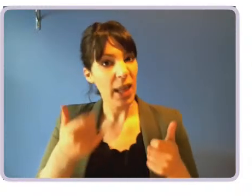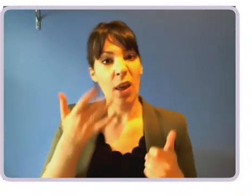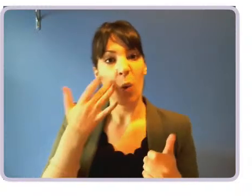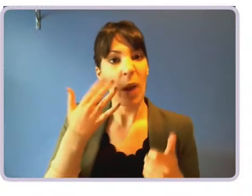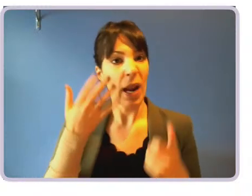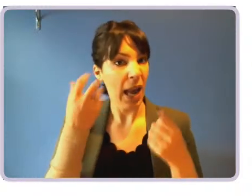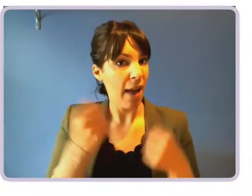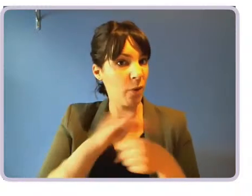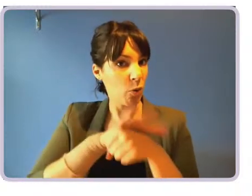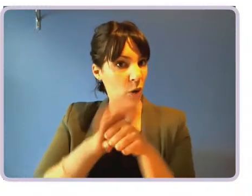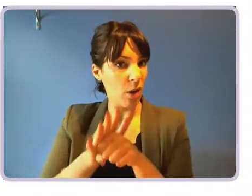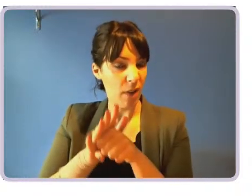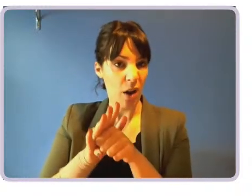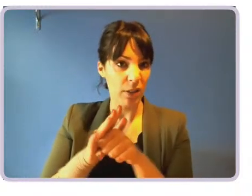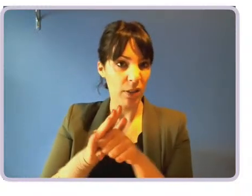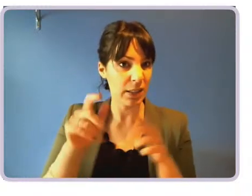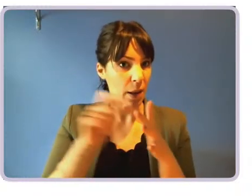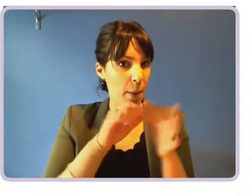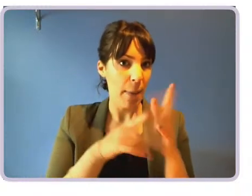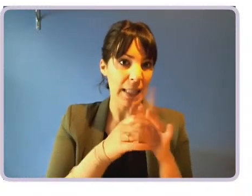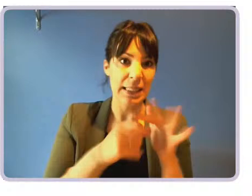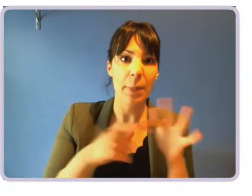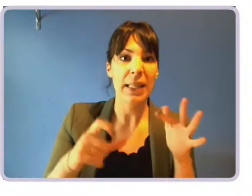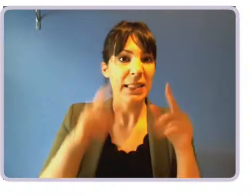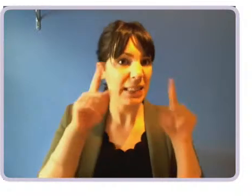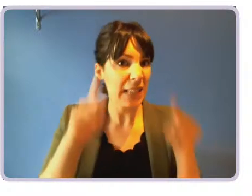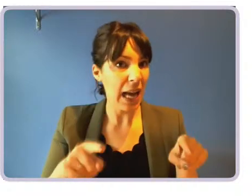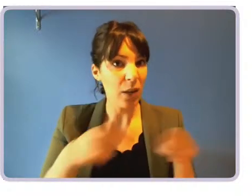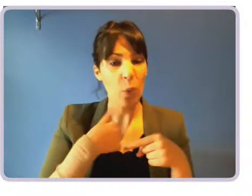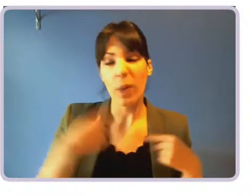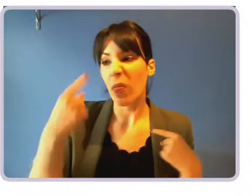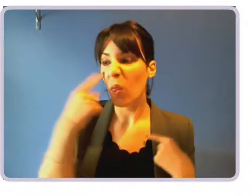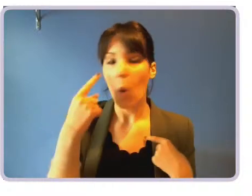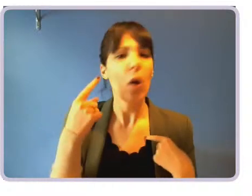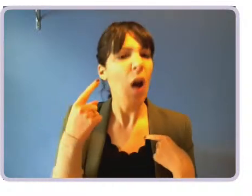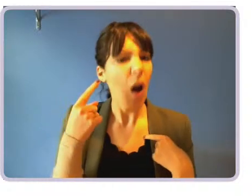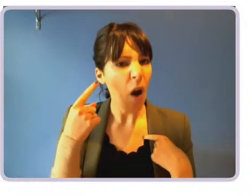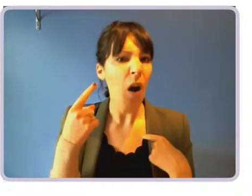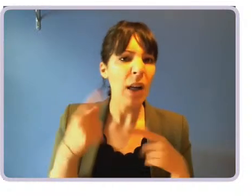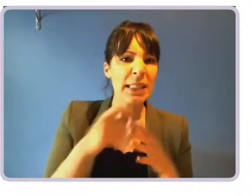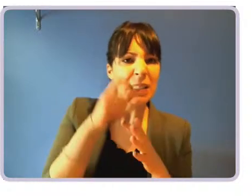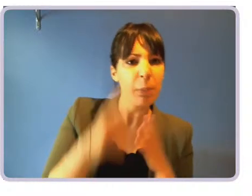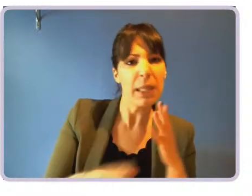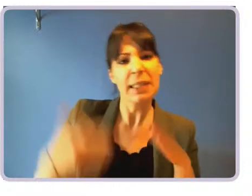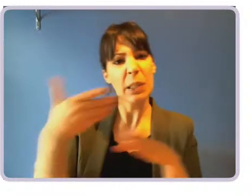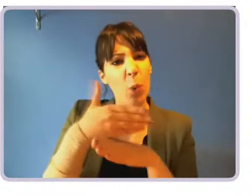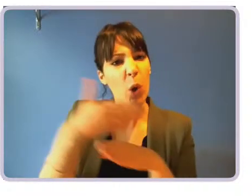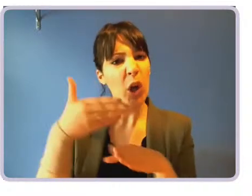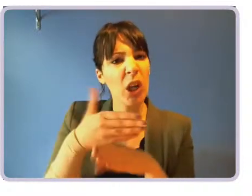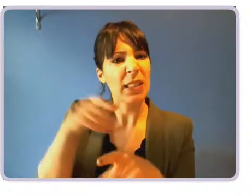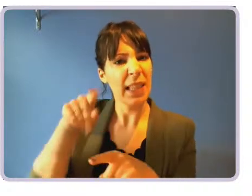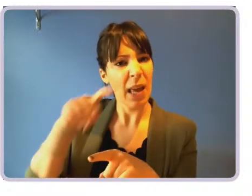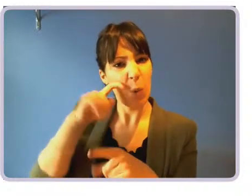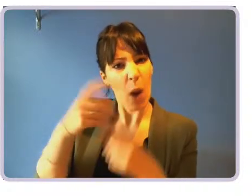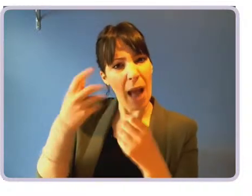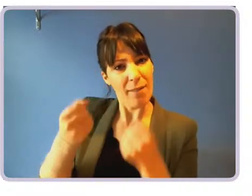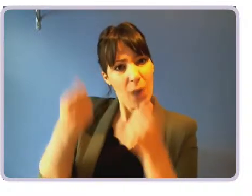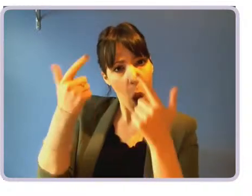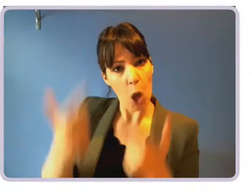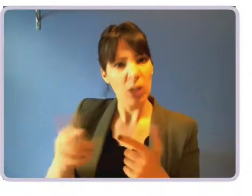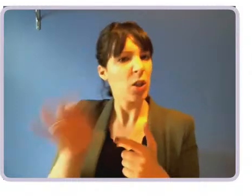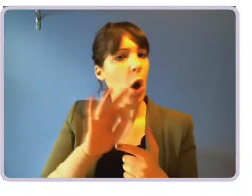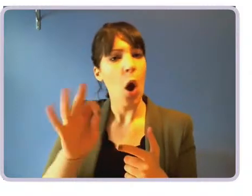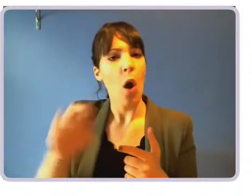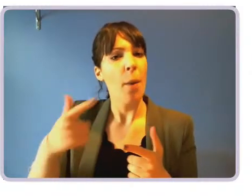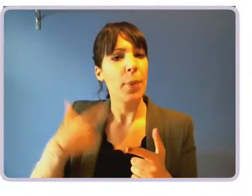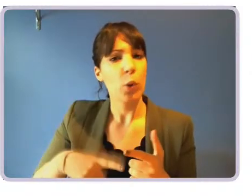with disabilities or workers, because it was predominantly dominated by overseas return travellers. Now, with high rates